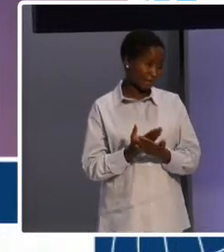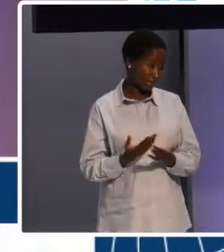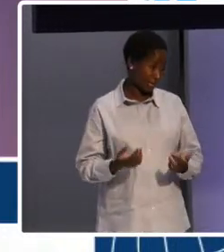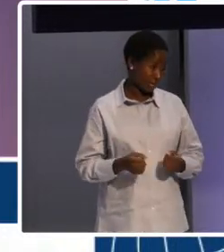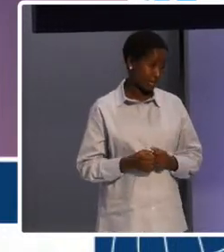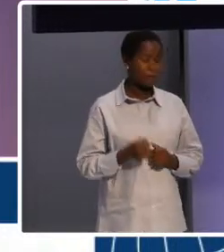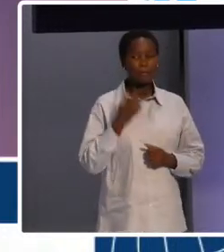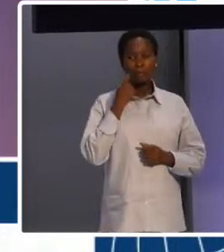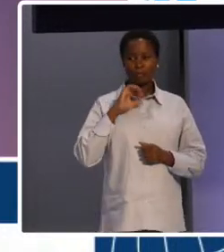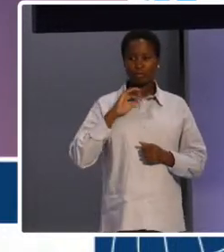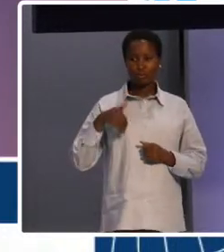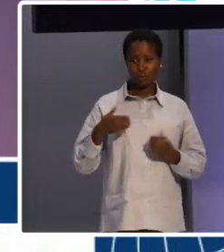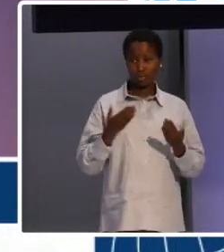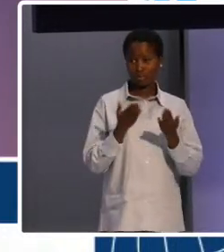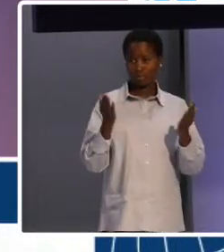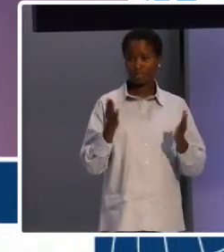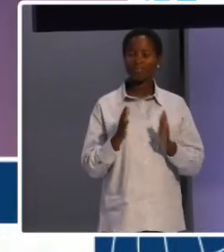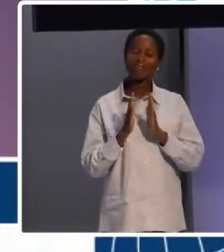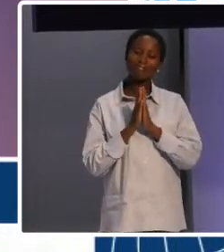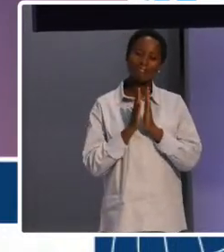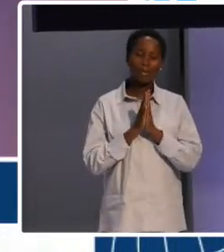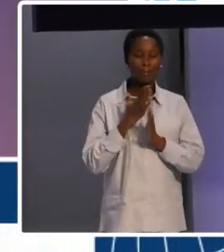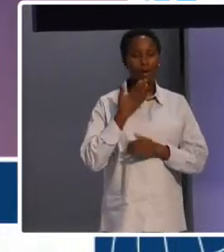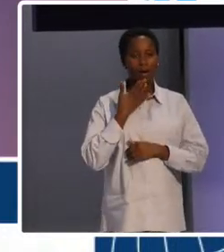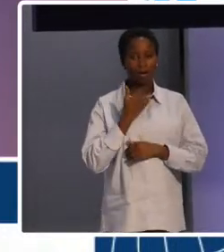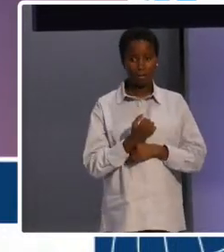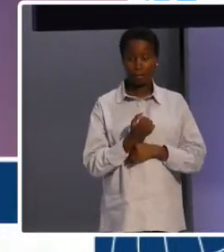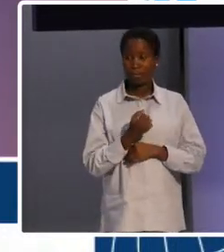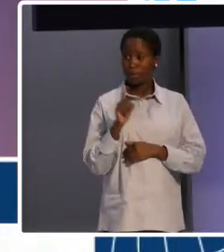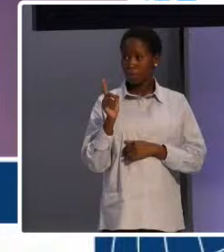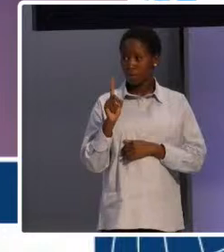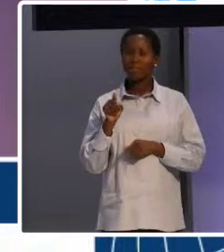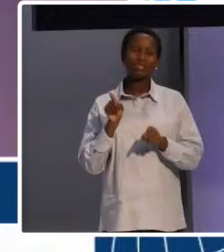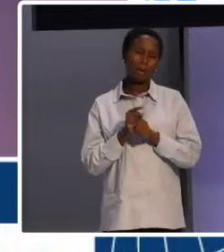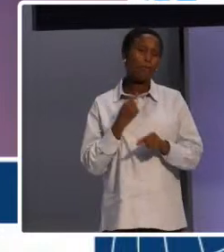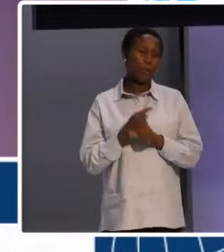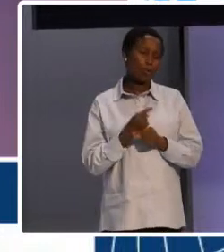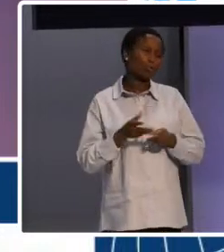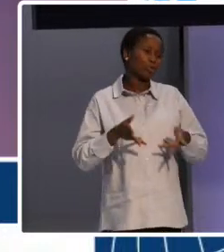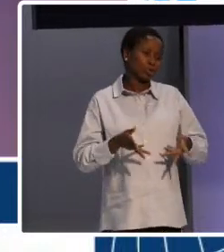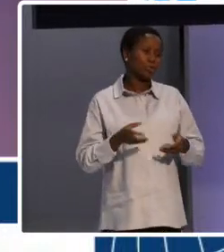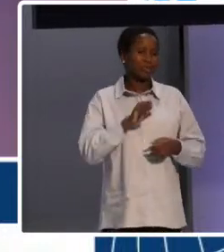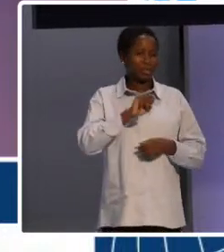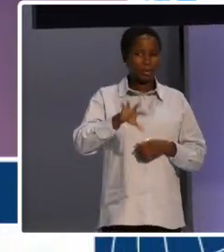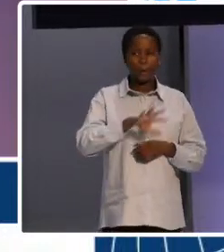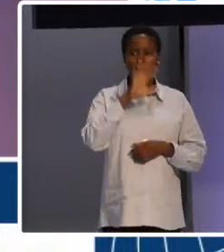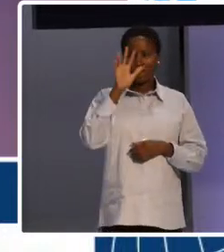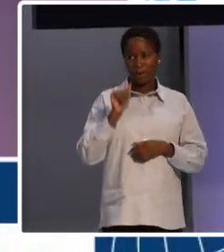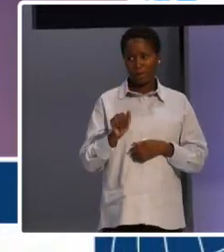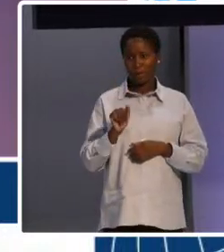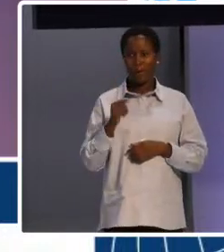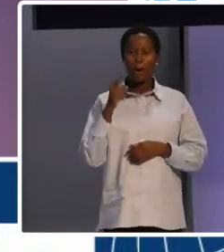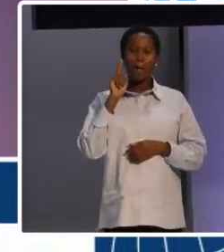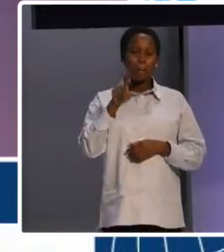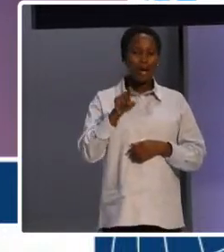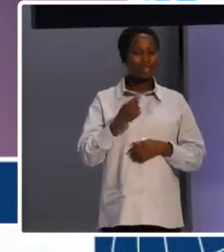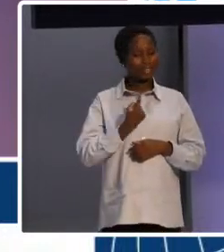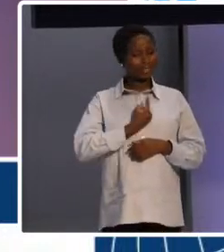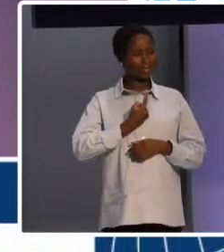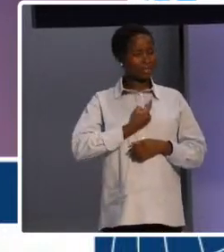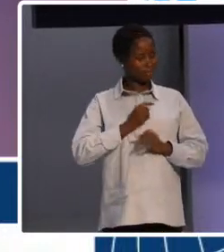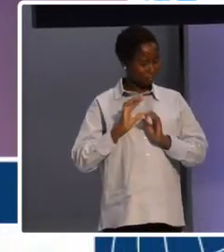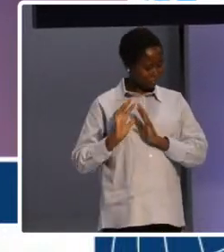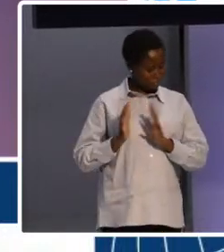gentlemen, I'm going to ask you, as we always do in South Africa, to give yourself a huge round